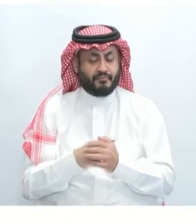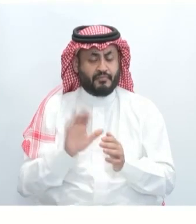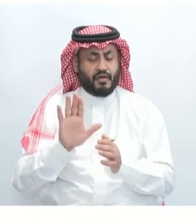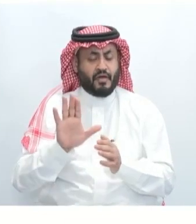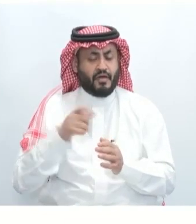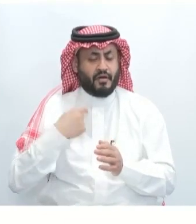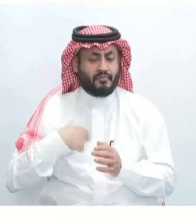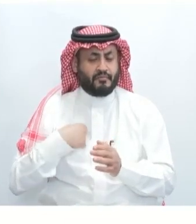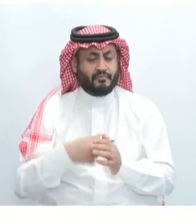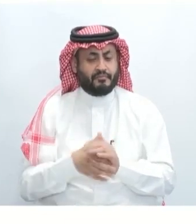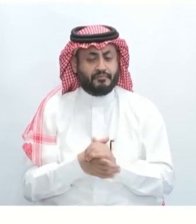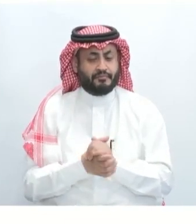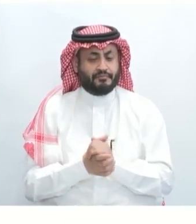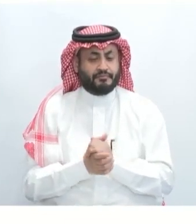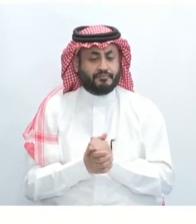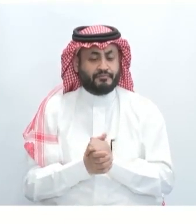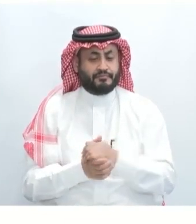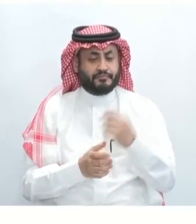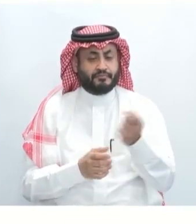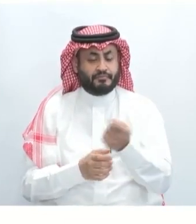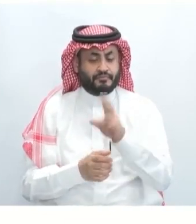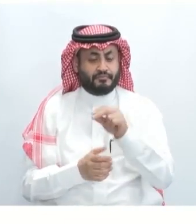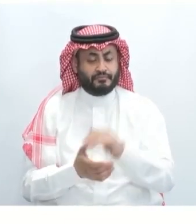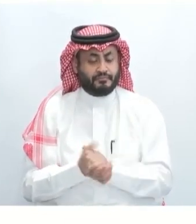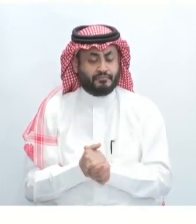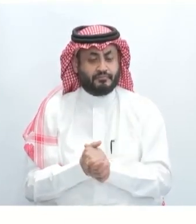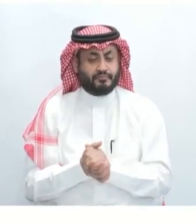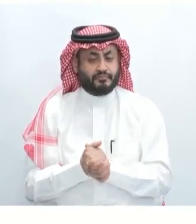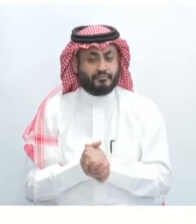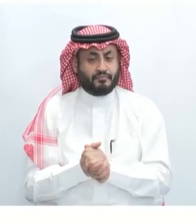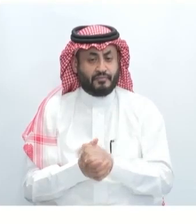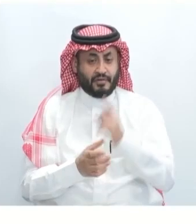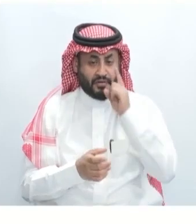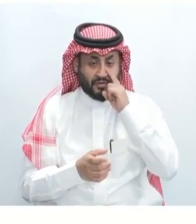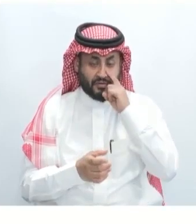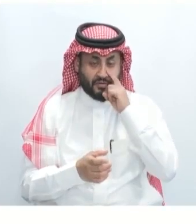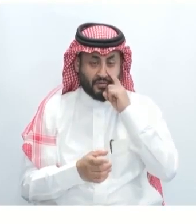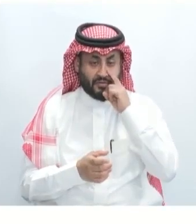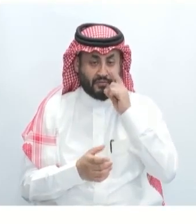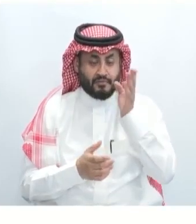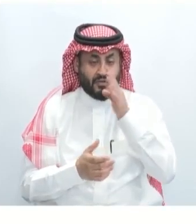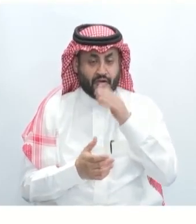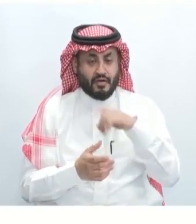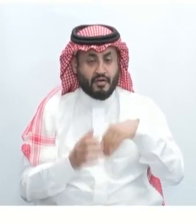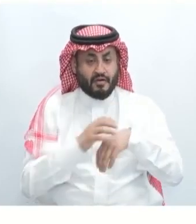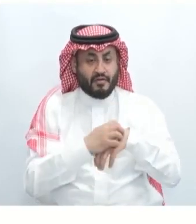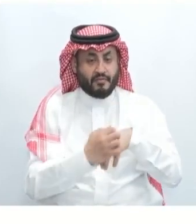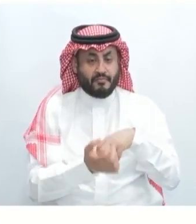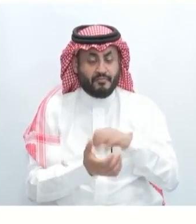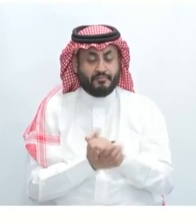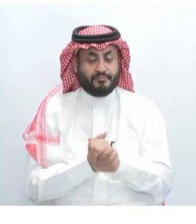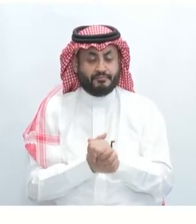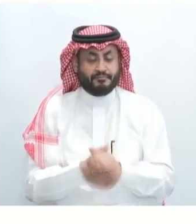like this. This is the white. Okay, they are yellow and orange. So let's trace. They are